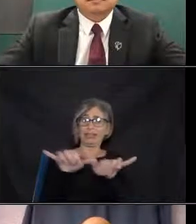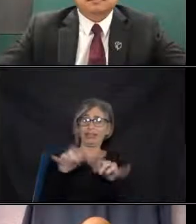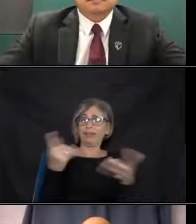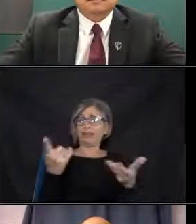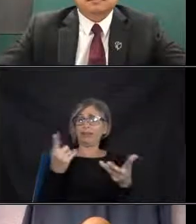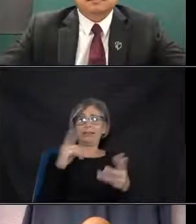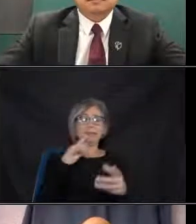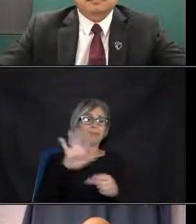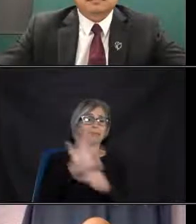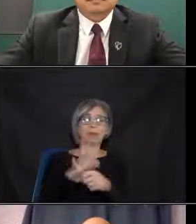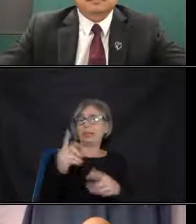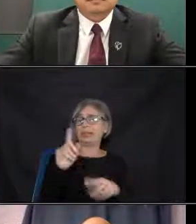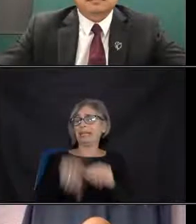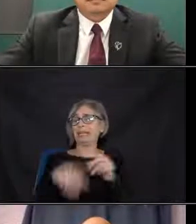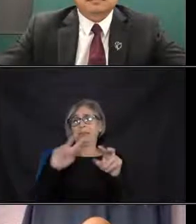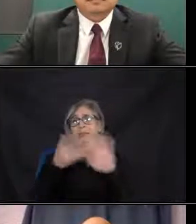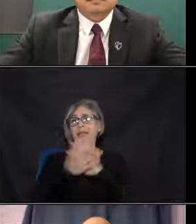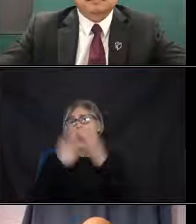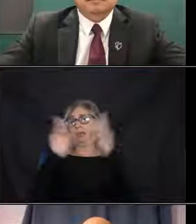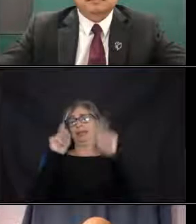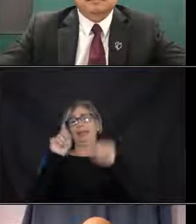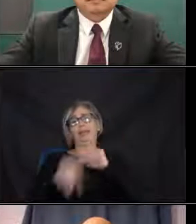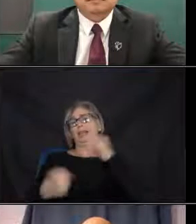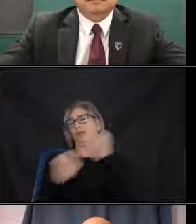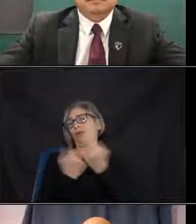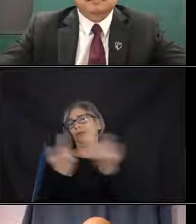an issue, I can't vote in favor of this.